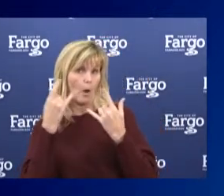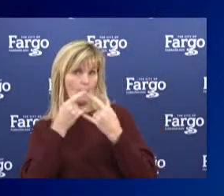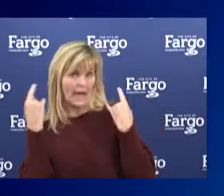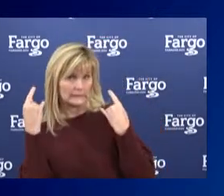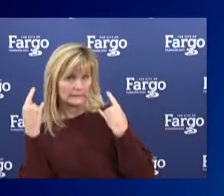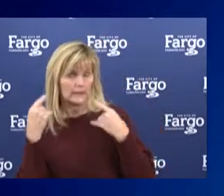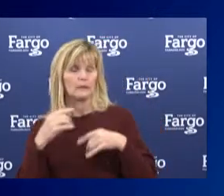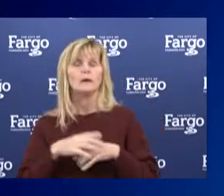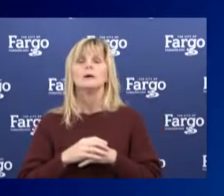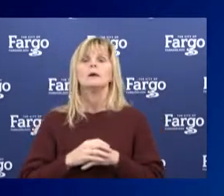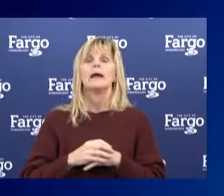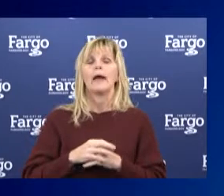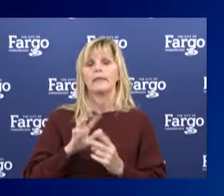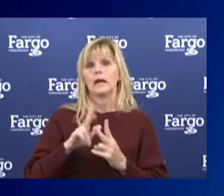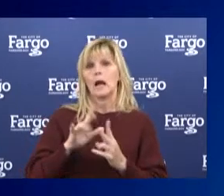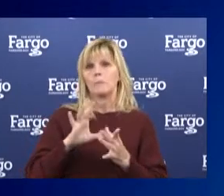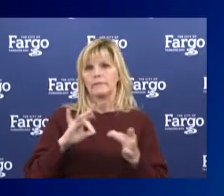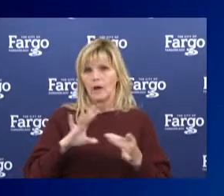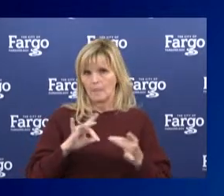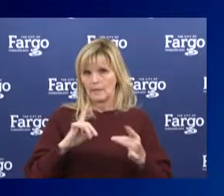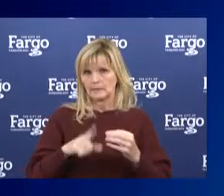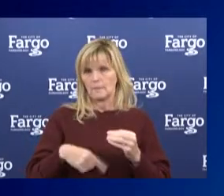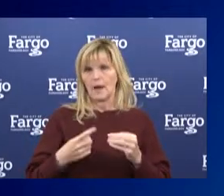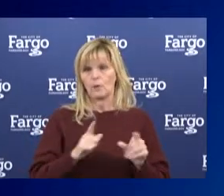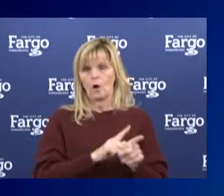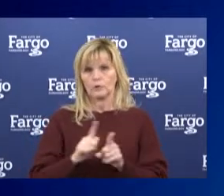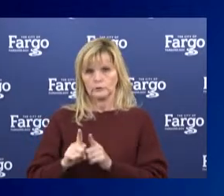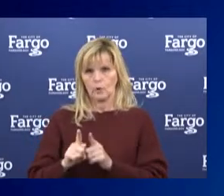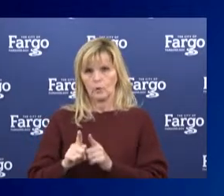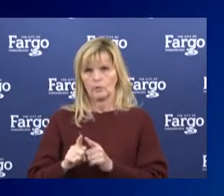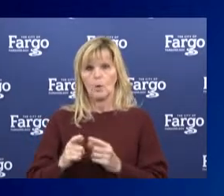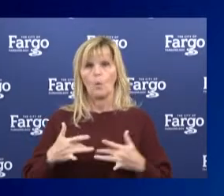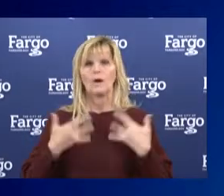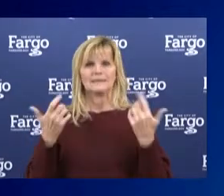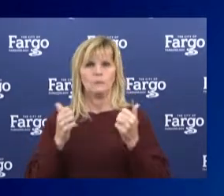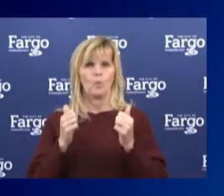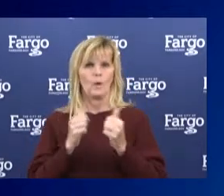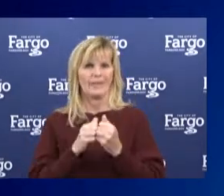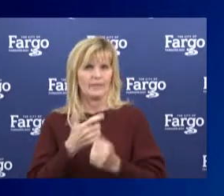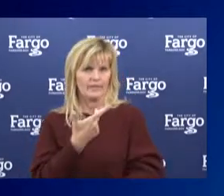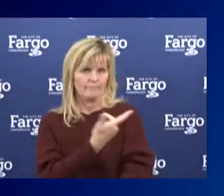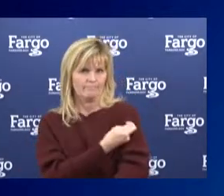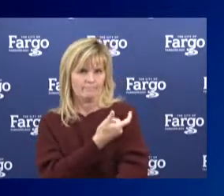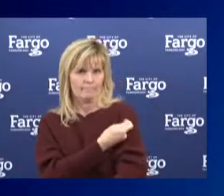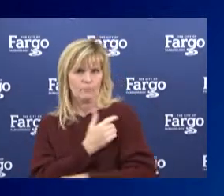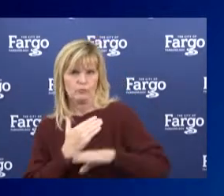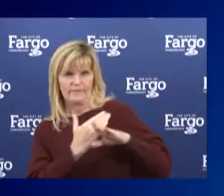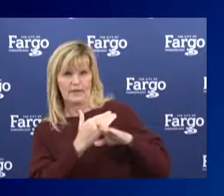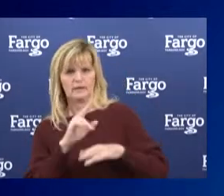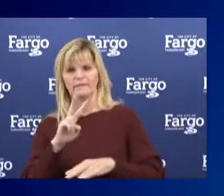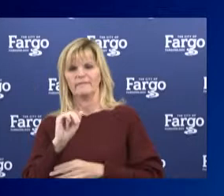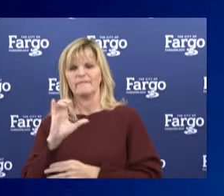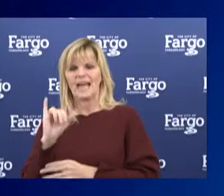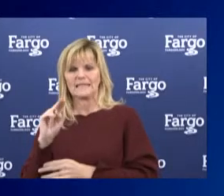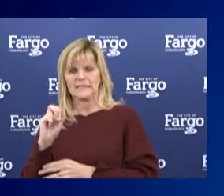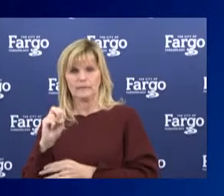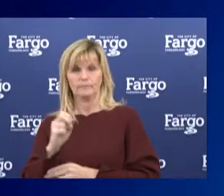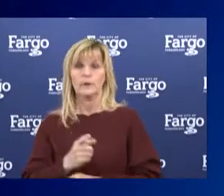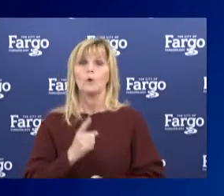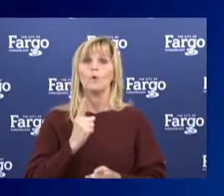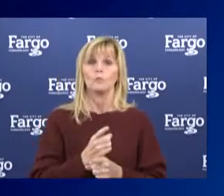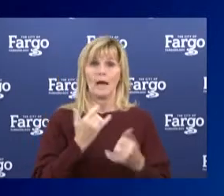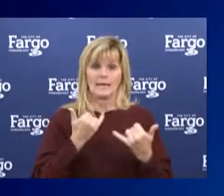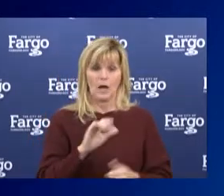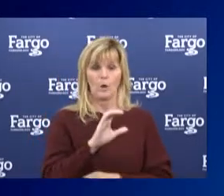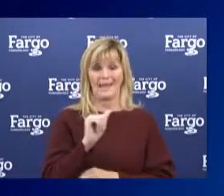then a brief couple of words on where we're at with the vaccine. So first, on our active cases here